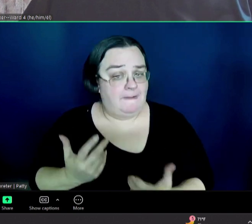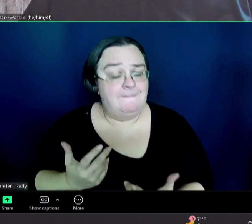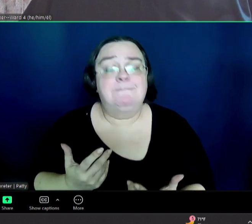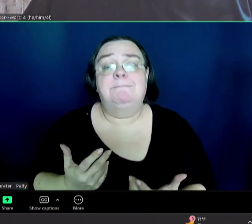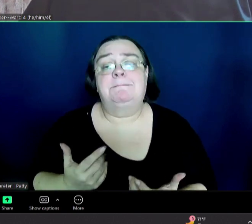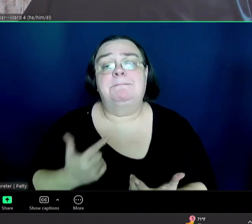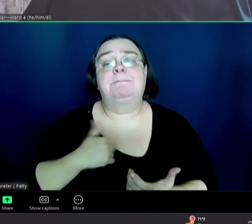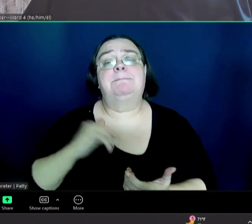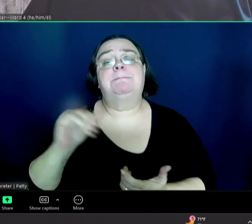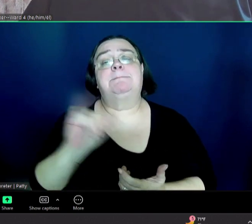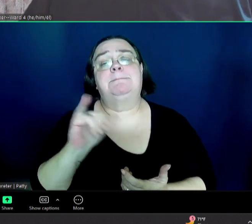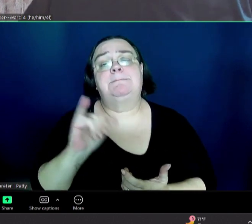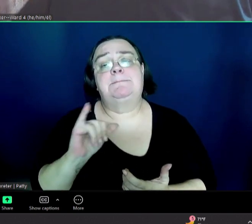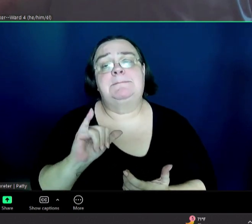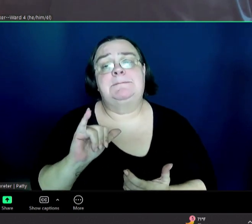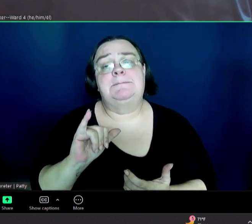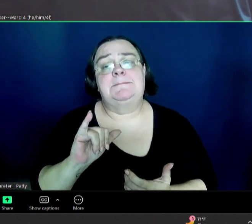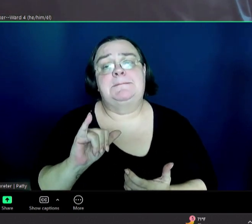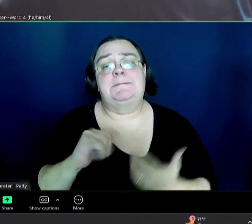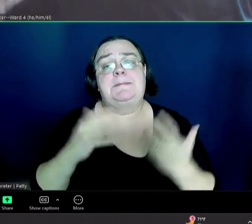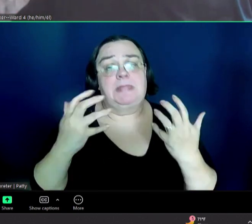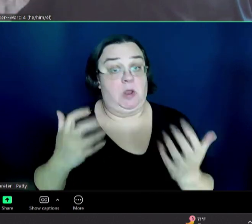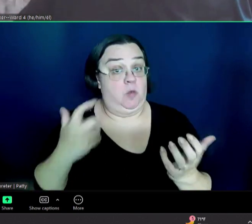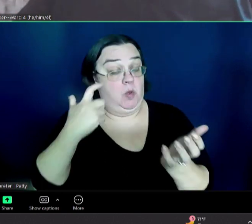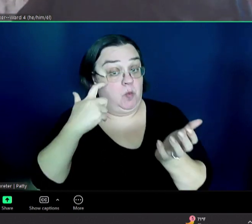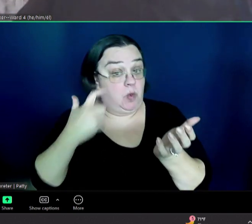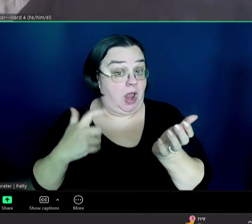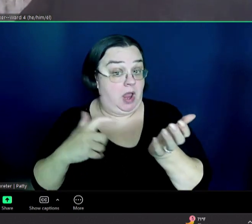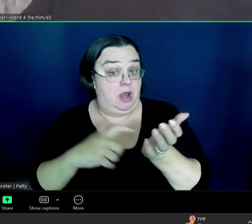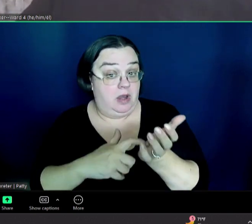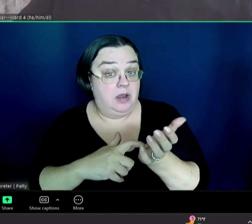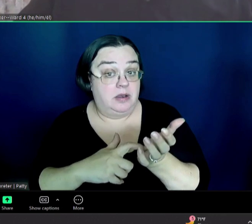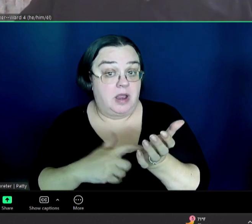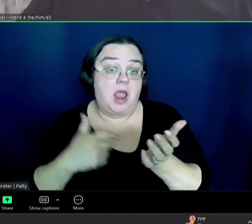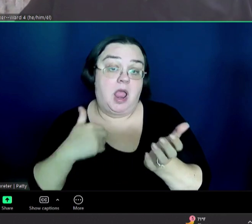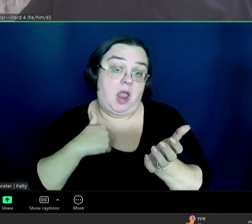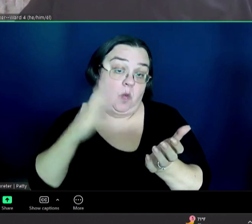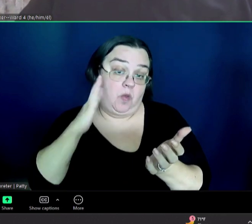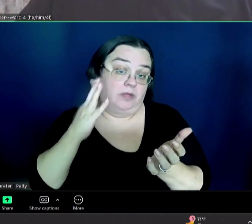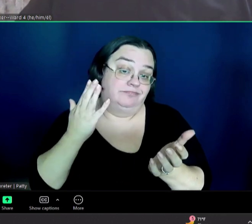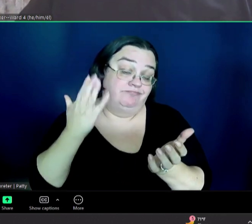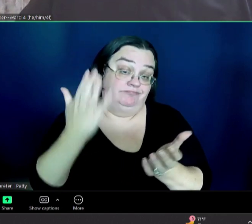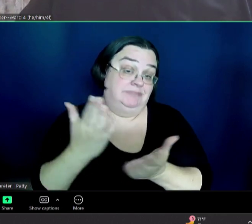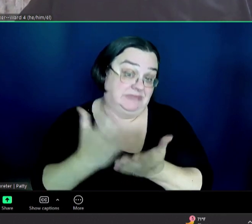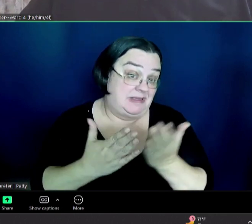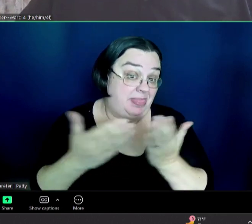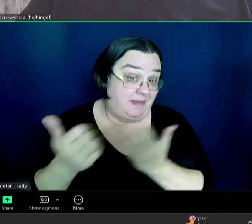I also want to recognize that I'm going to bring something else.